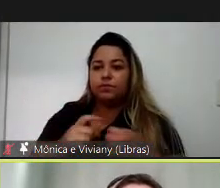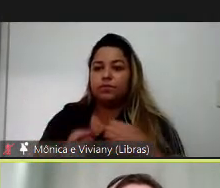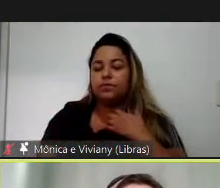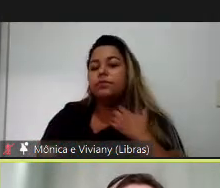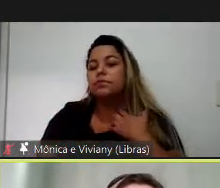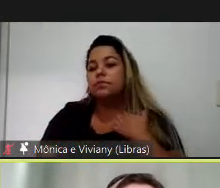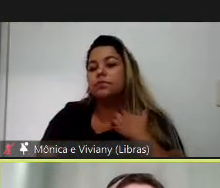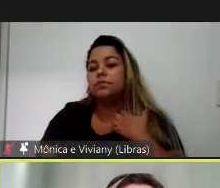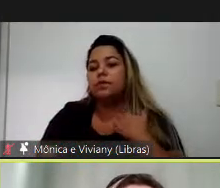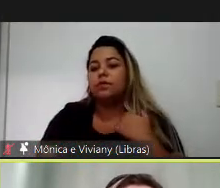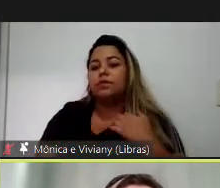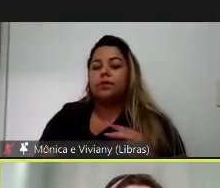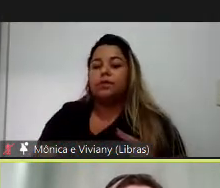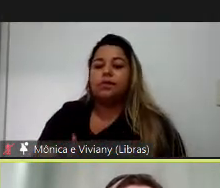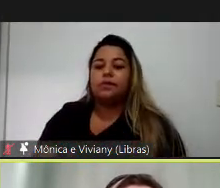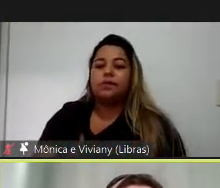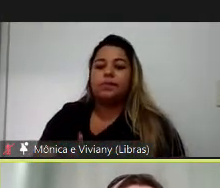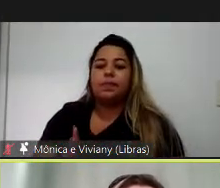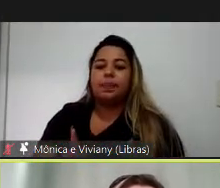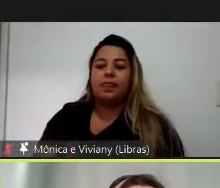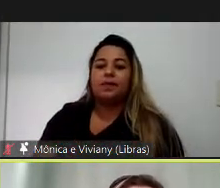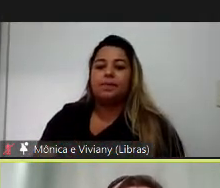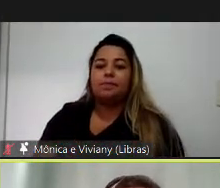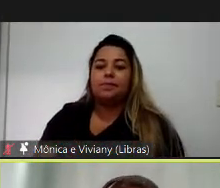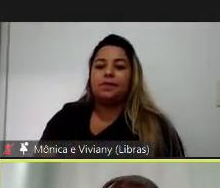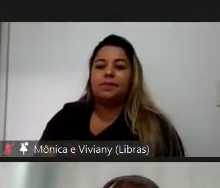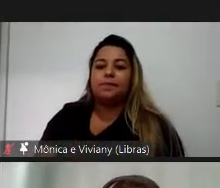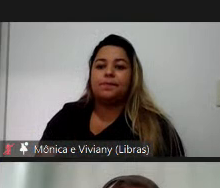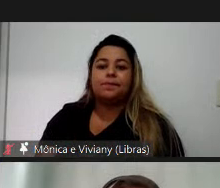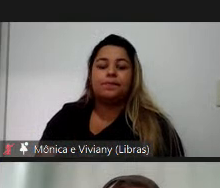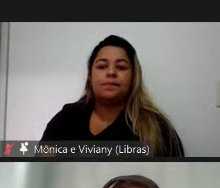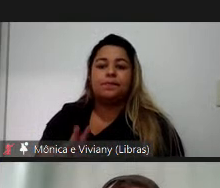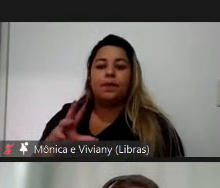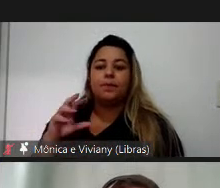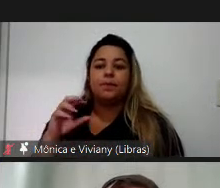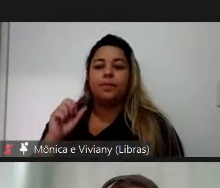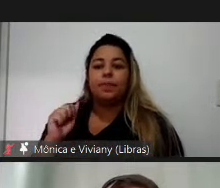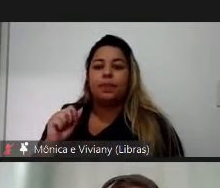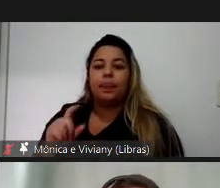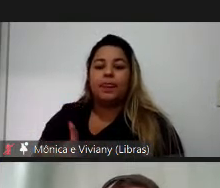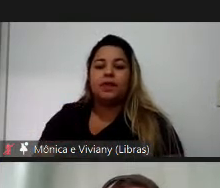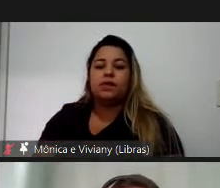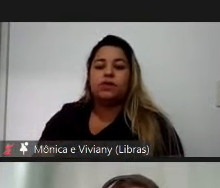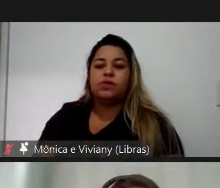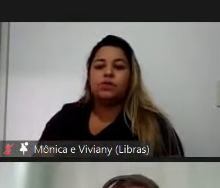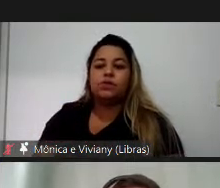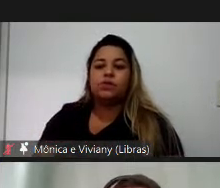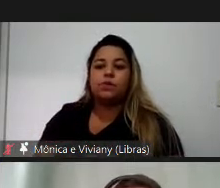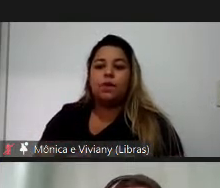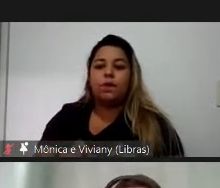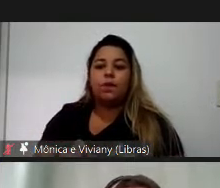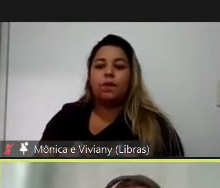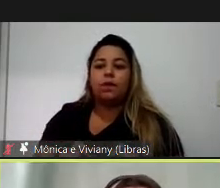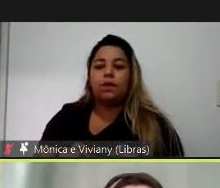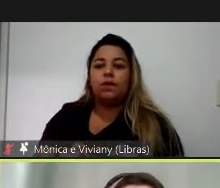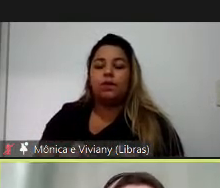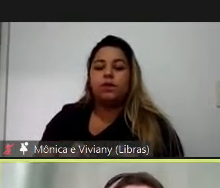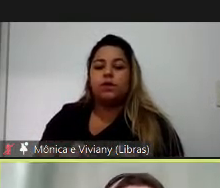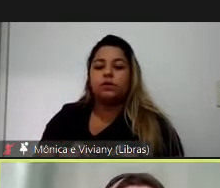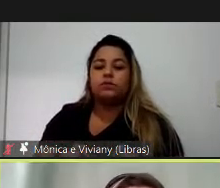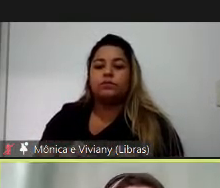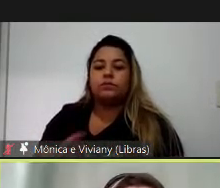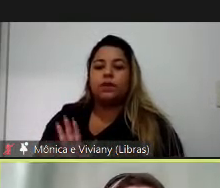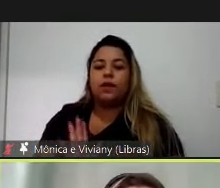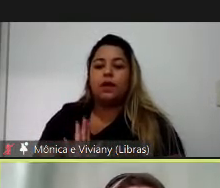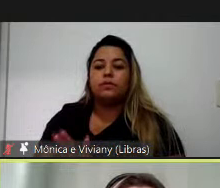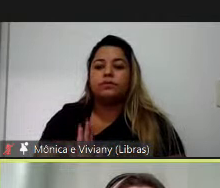Então, vamos continuar com a Ana Laura, então. So let's continue with Ms. Ana Laura. Can you hear us? Seu vídeo. We